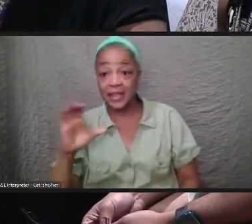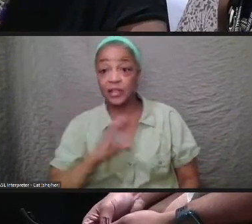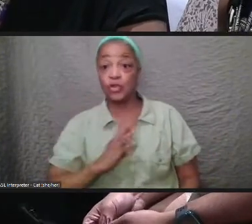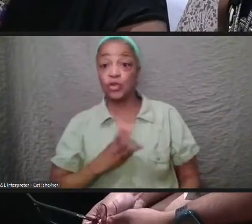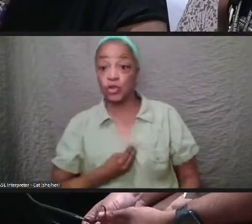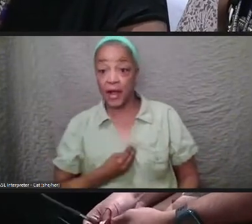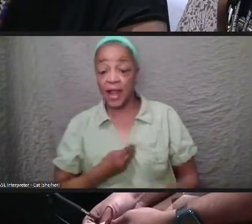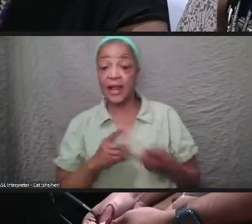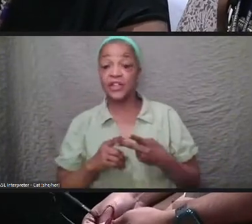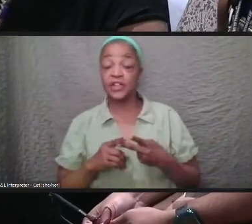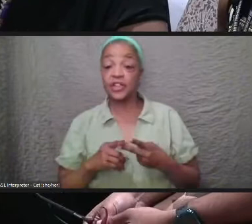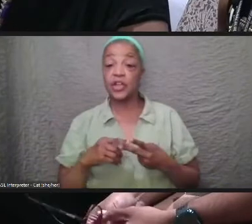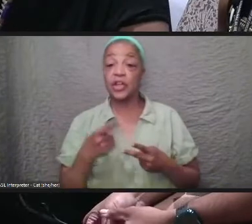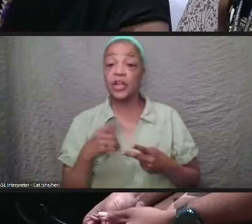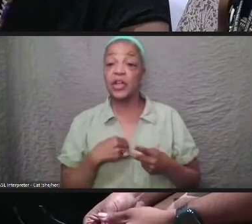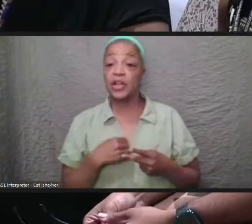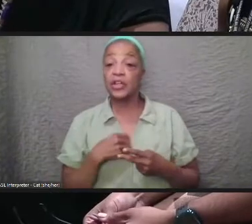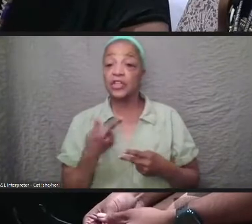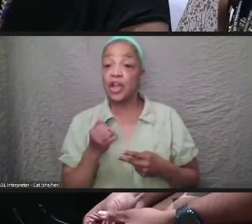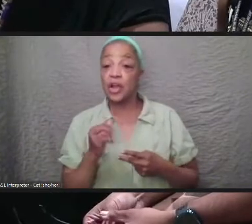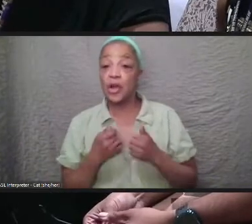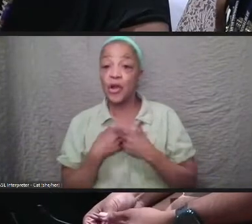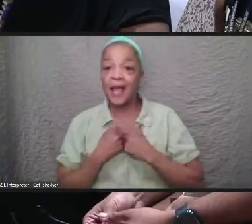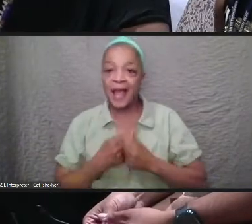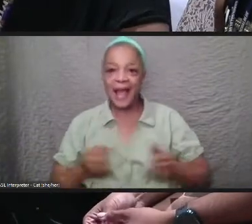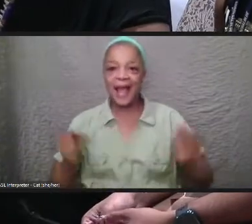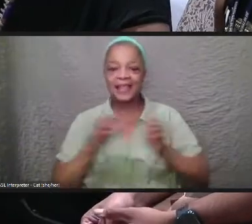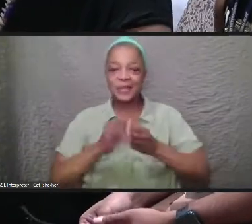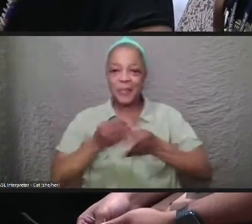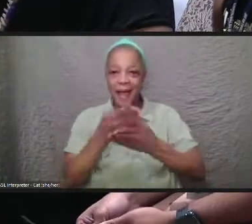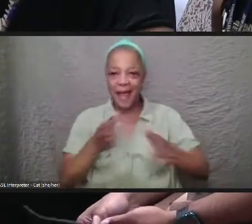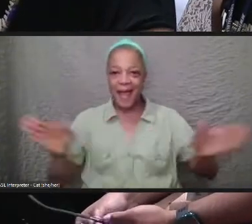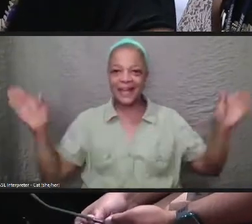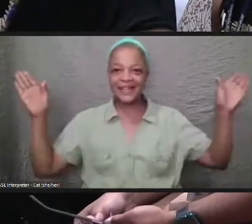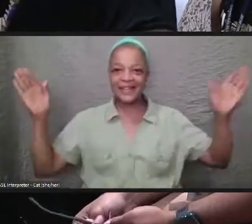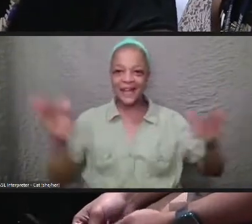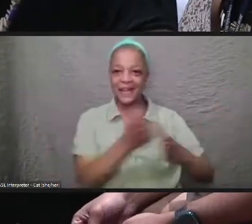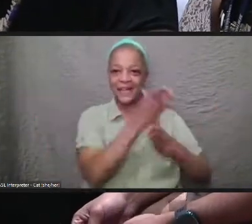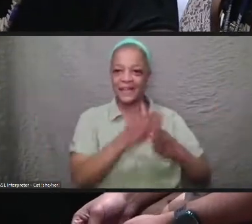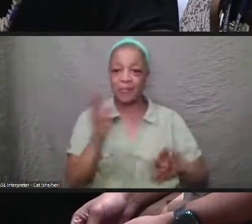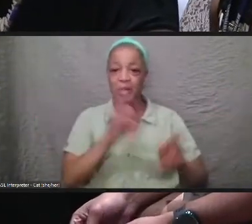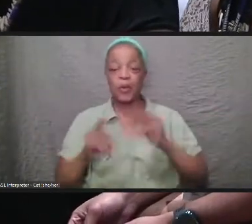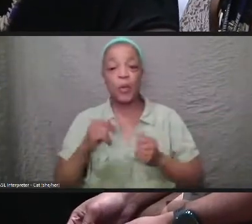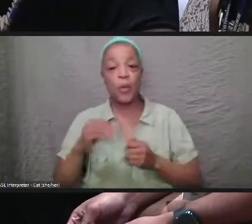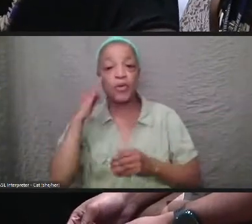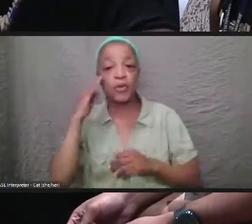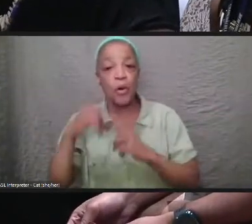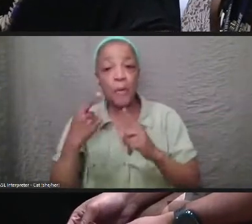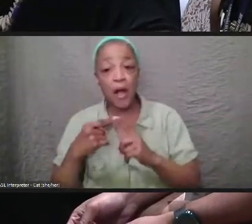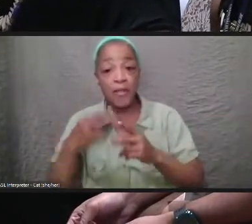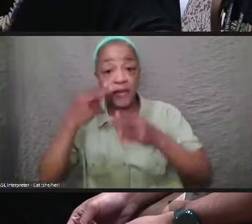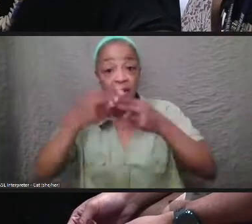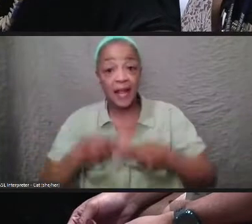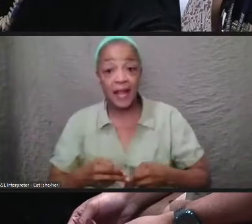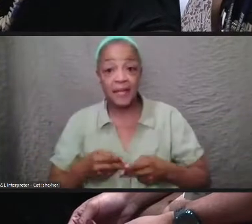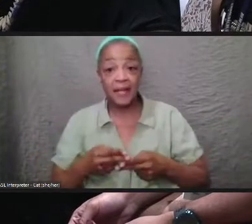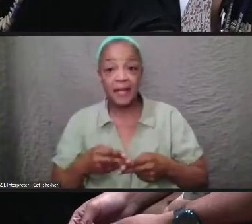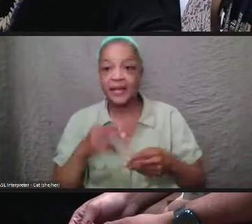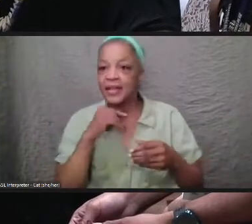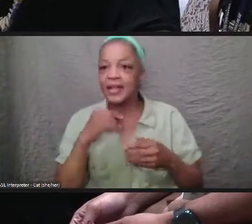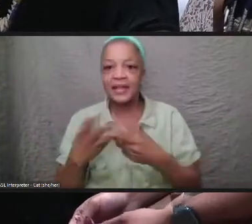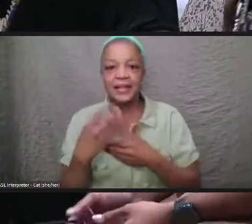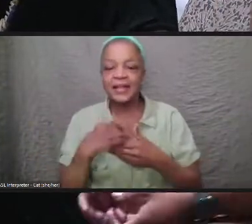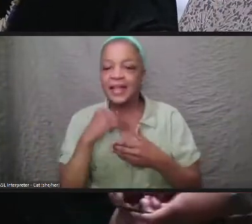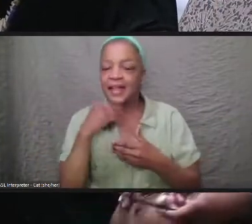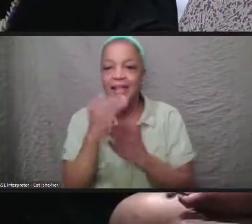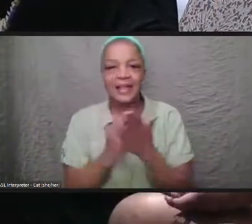gender expansive writers that we want everybody to know about. This is absolutely not an all-inclusive list. This